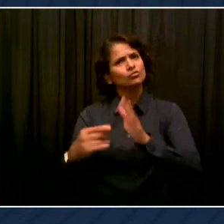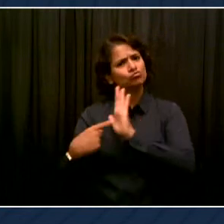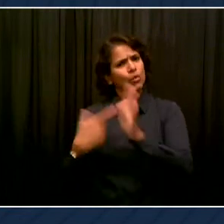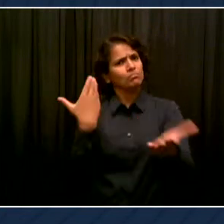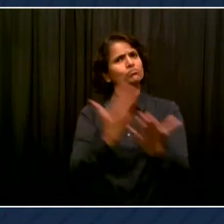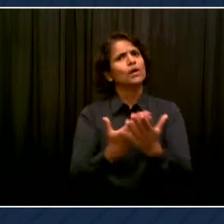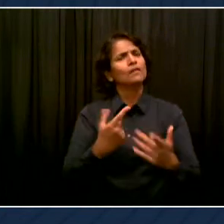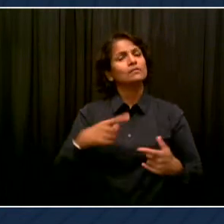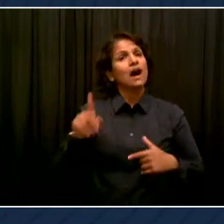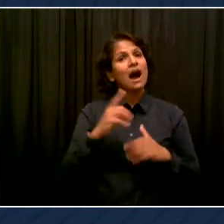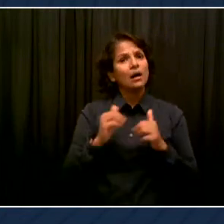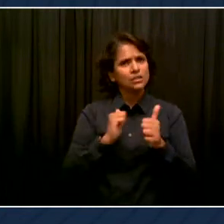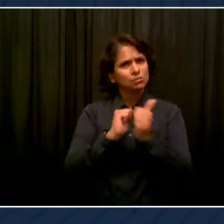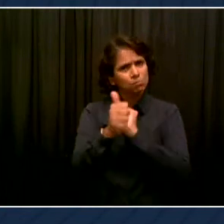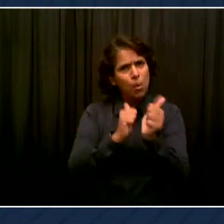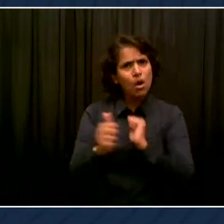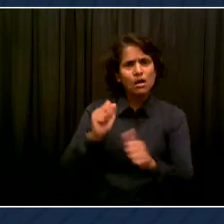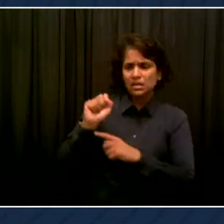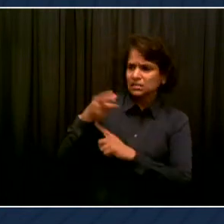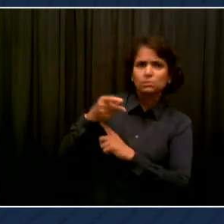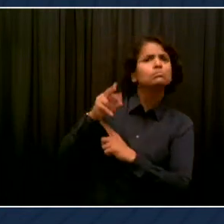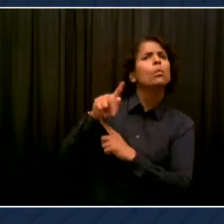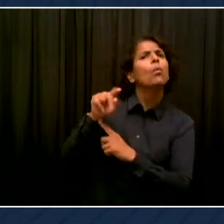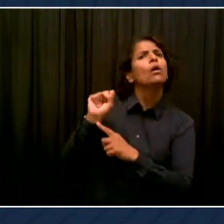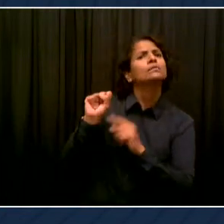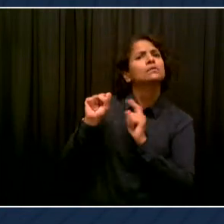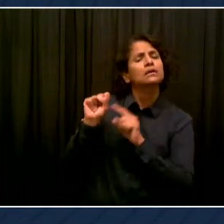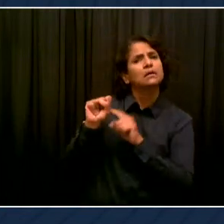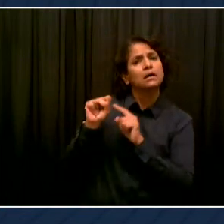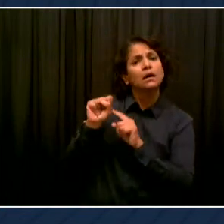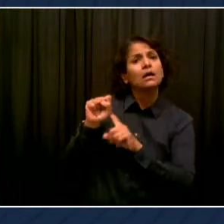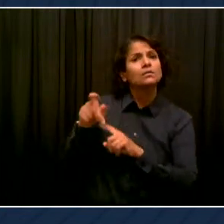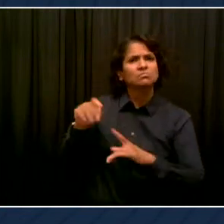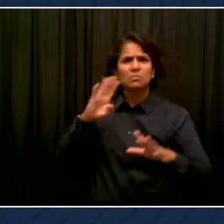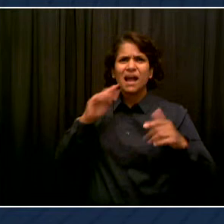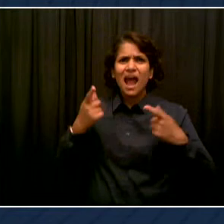bring, how communities can come together